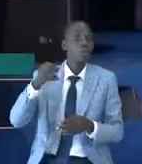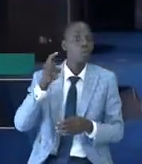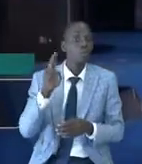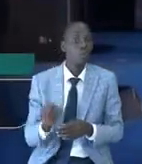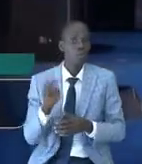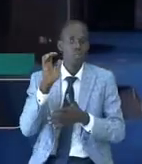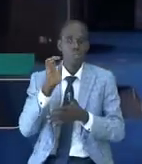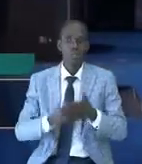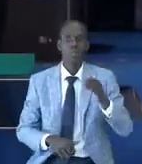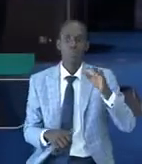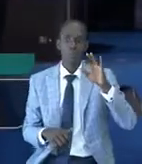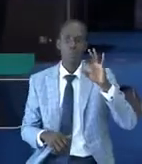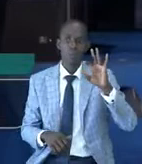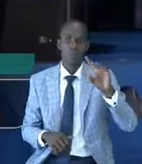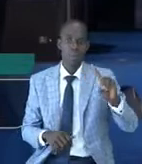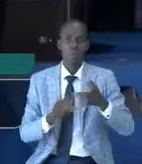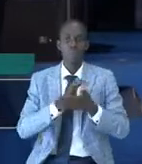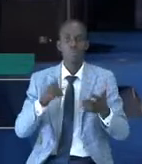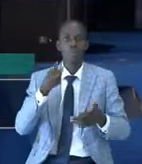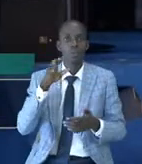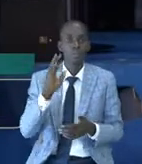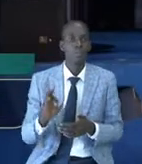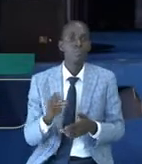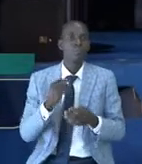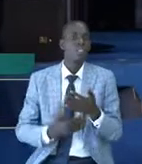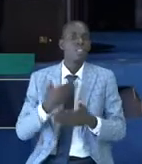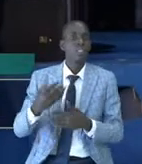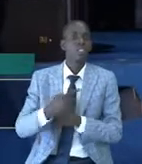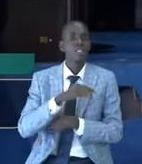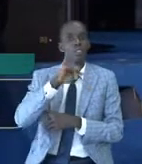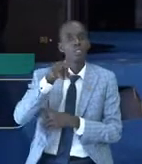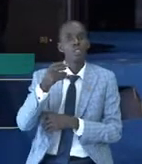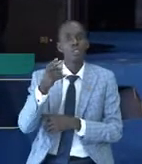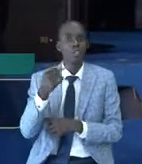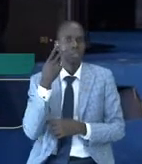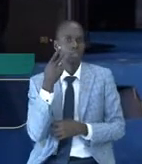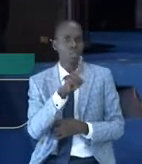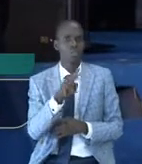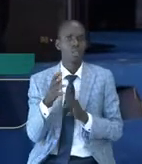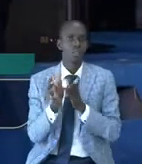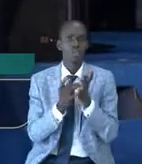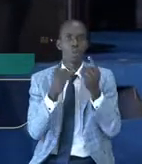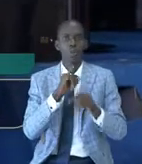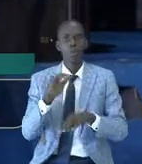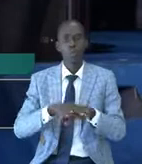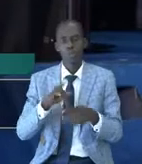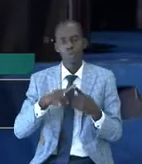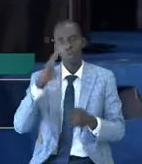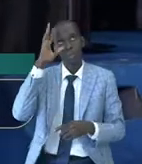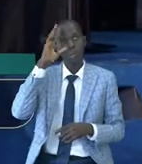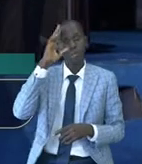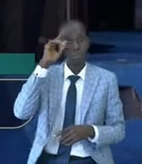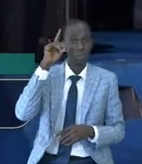29. It says, the next day John sees Jesus coming unto him and